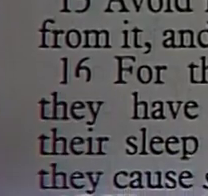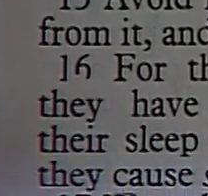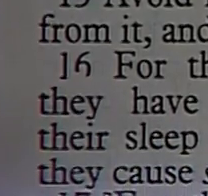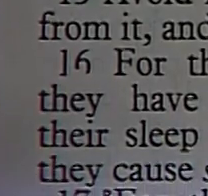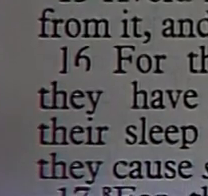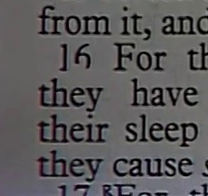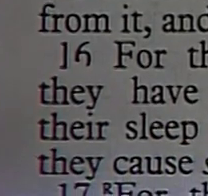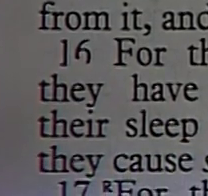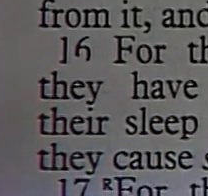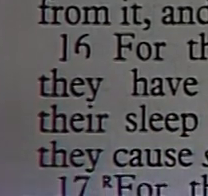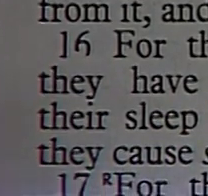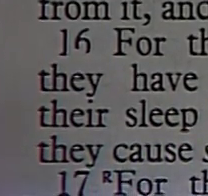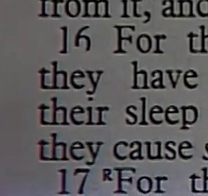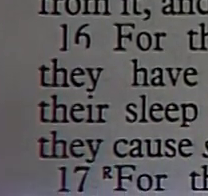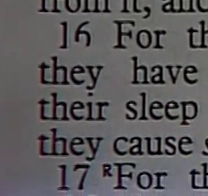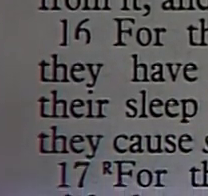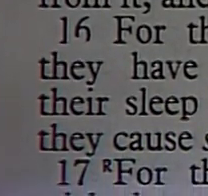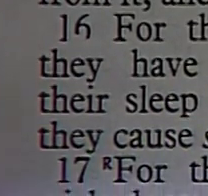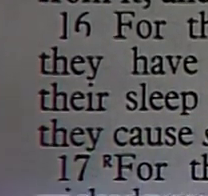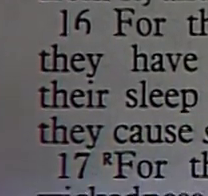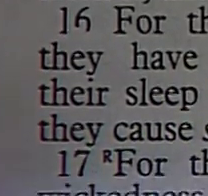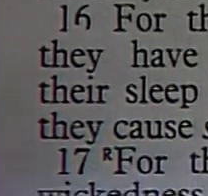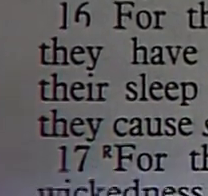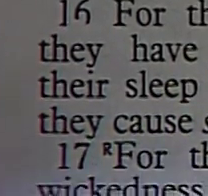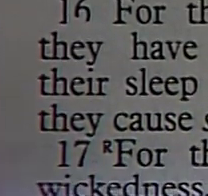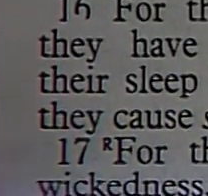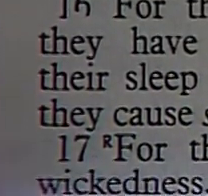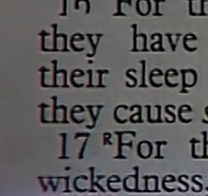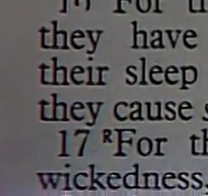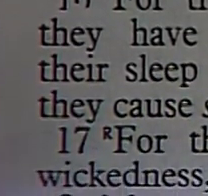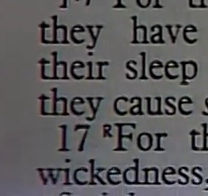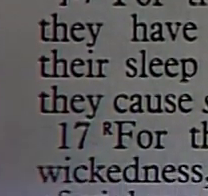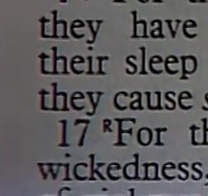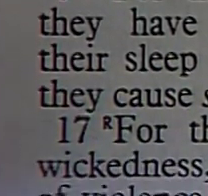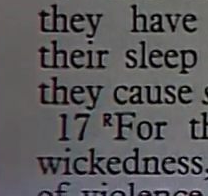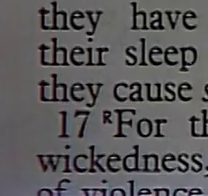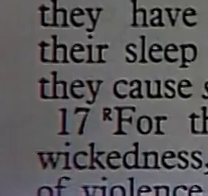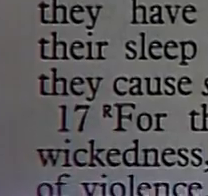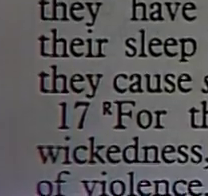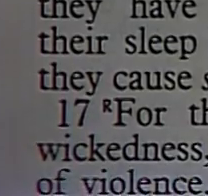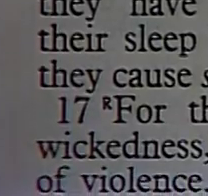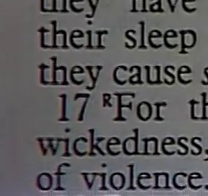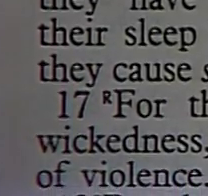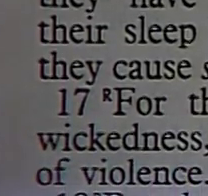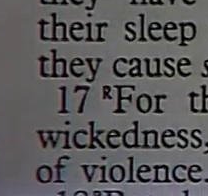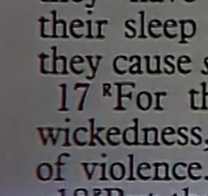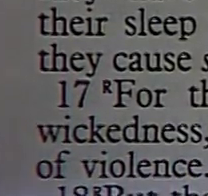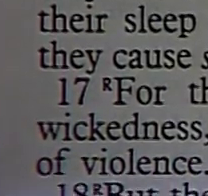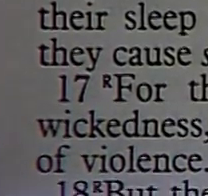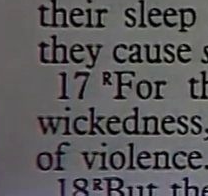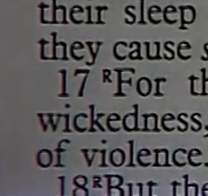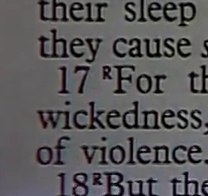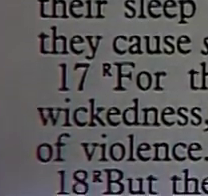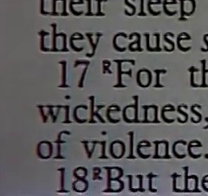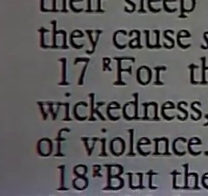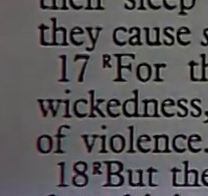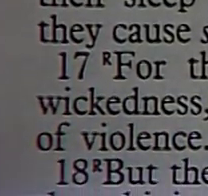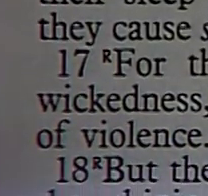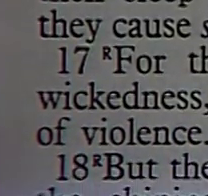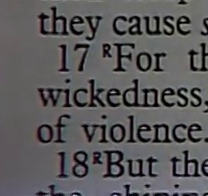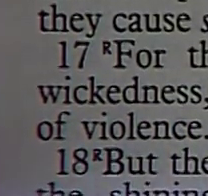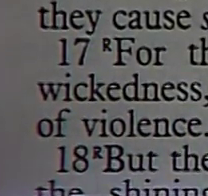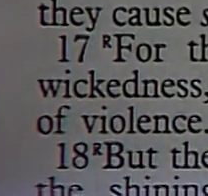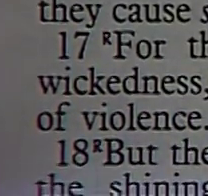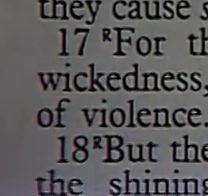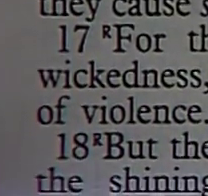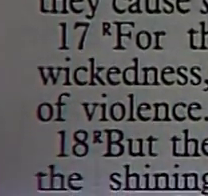life. Enter not into the path of the wicked, and go not in the way of evil men. Avoid it, pass not by it. Turn